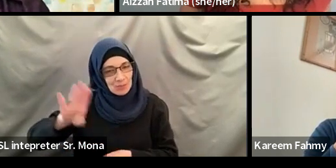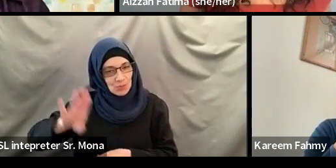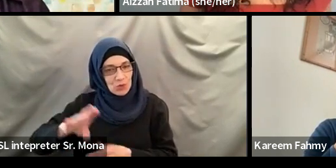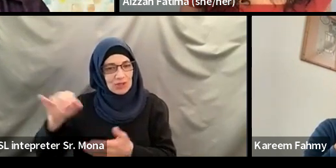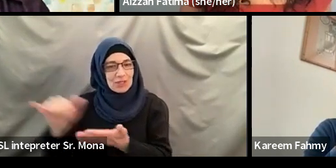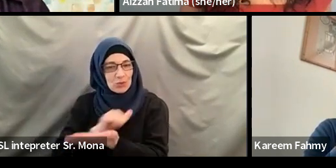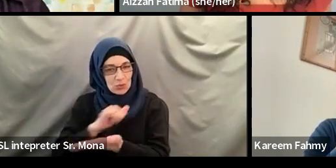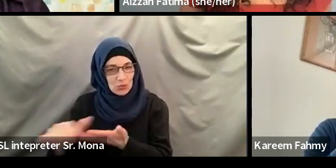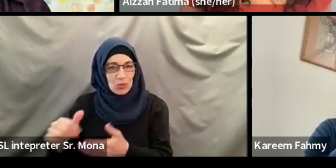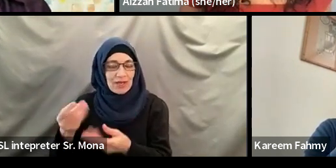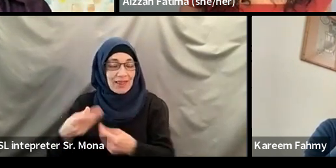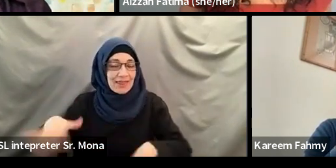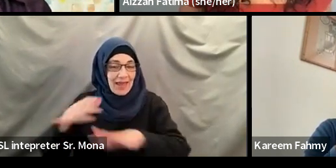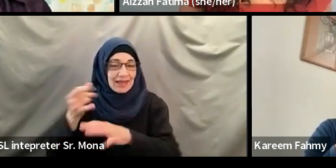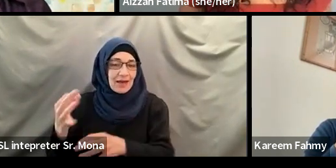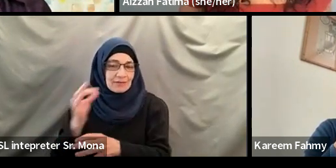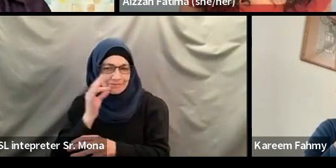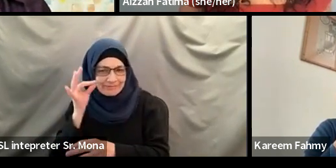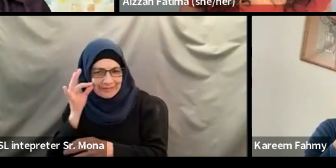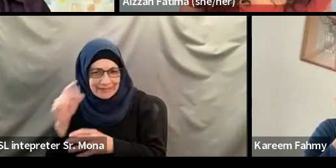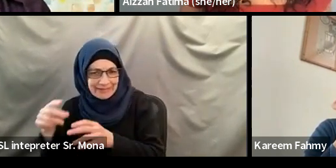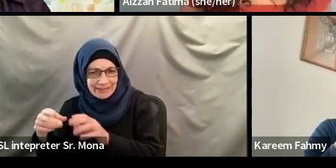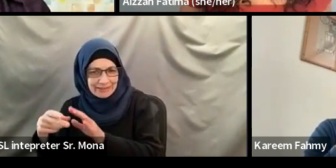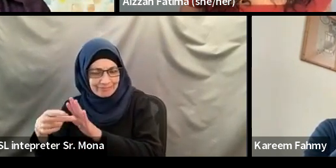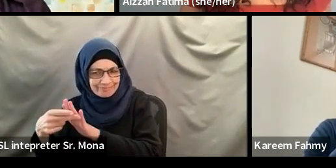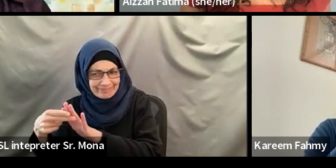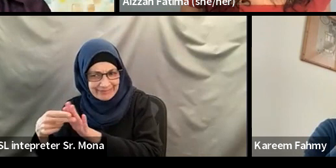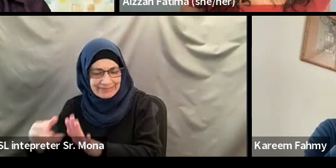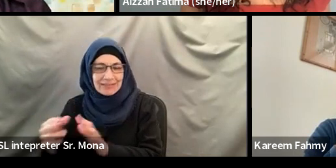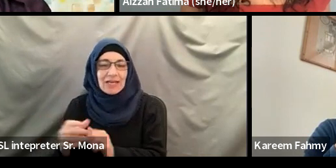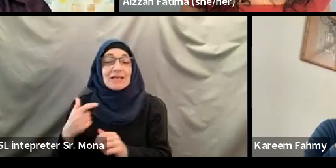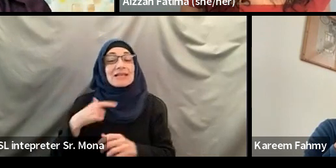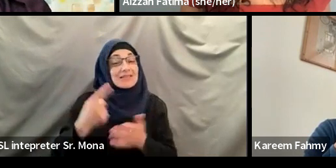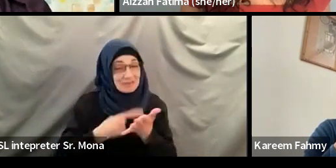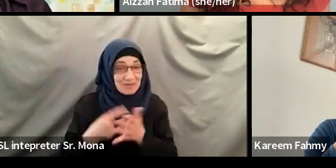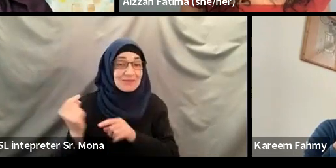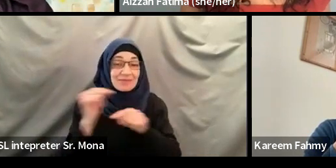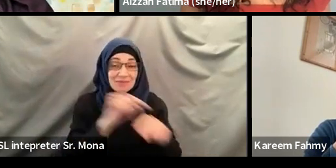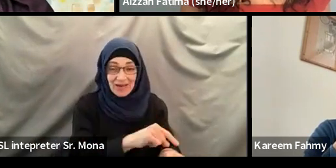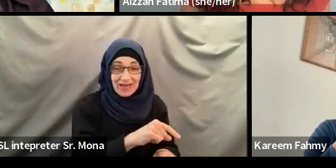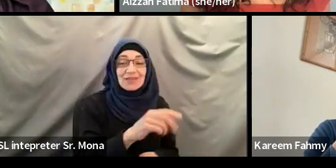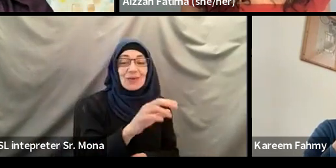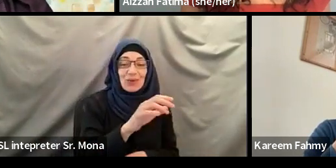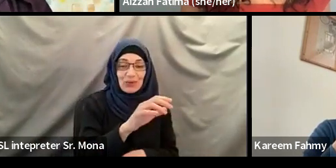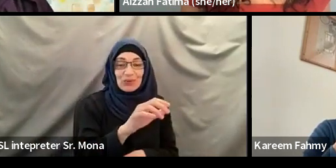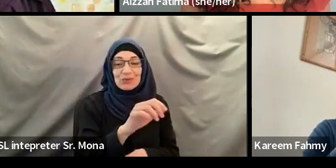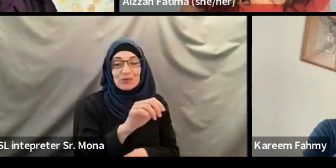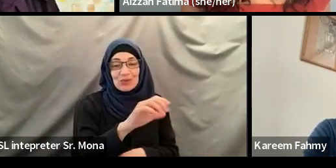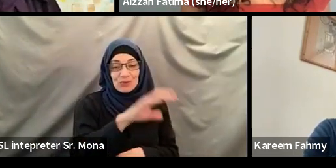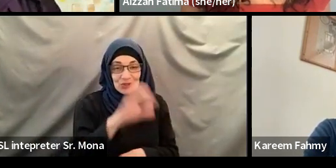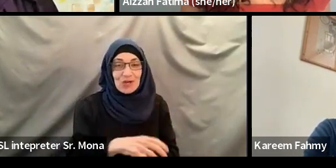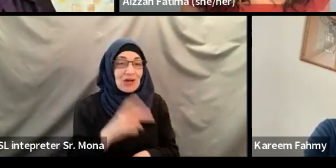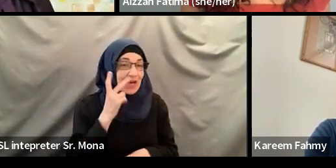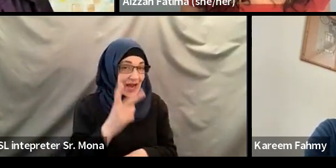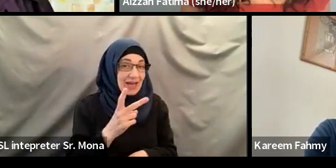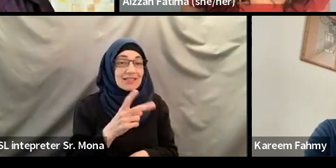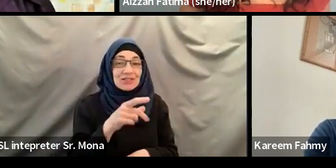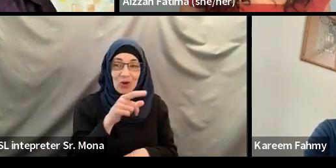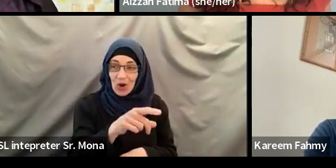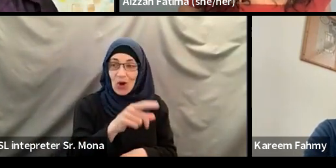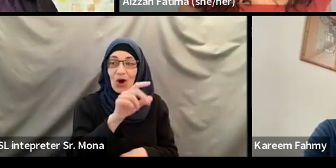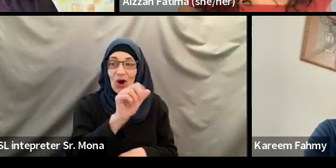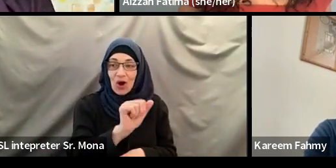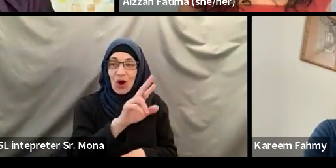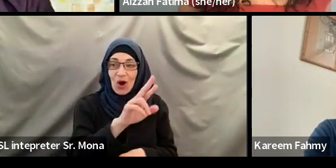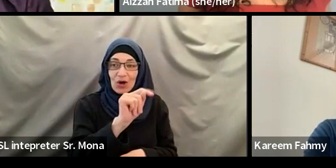And sometimes I'm in Chicago. I got to see Arti's work as a director because she directed my